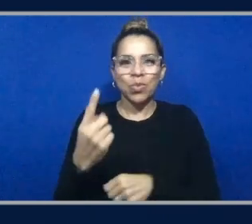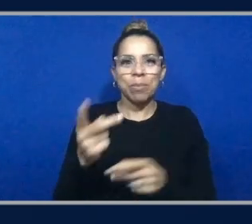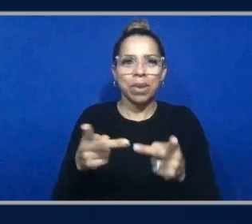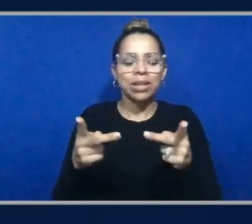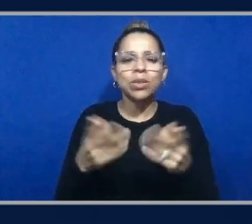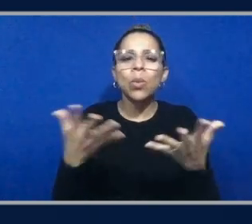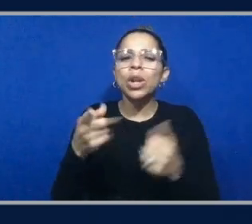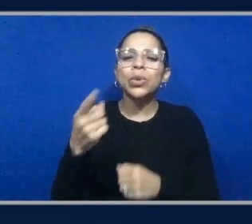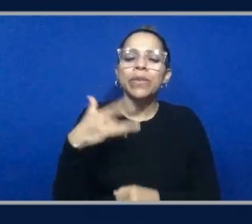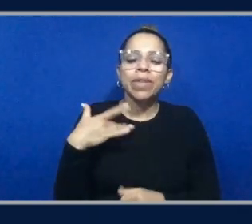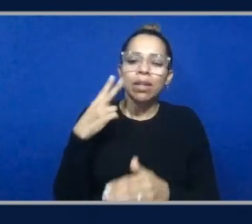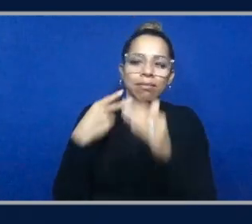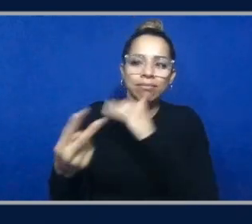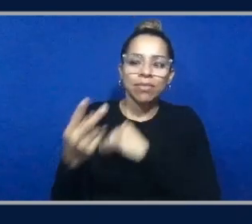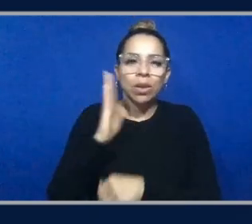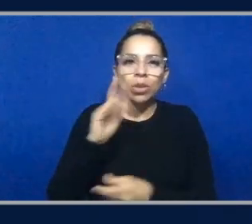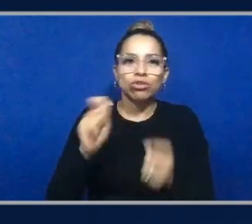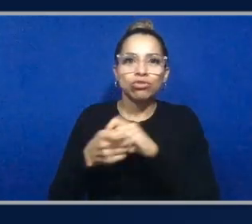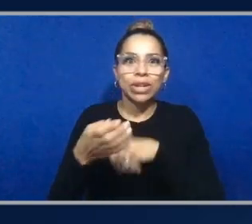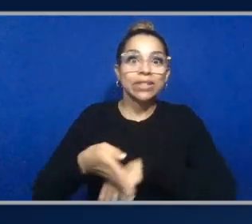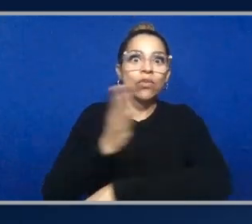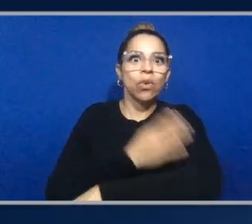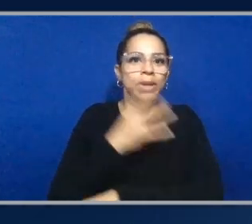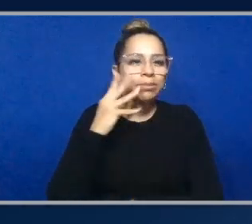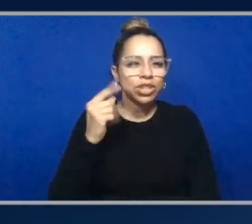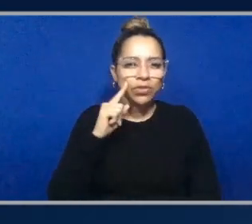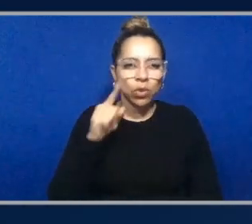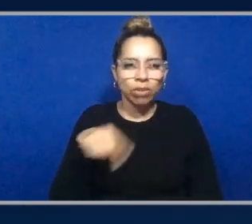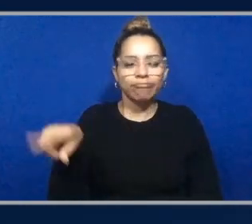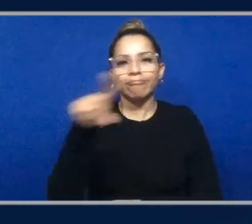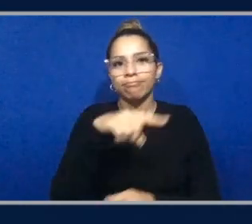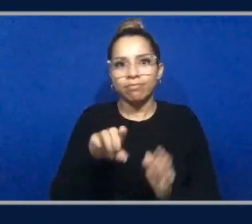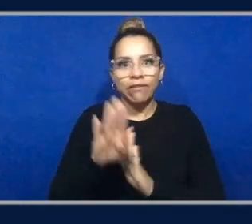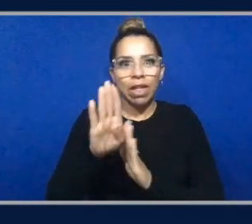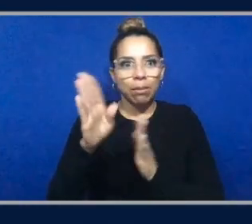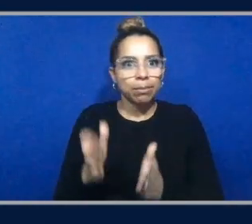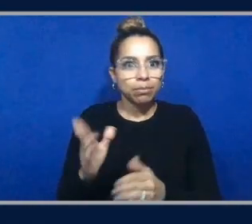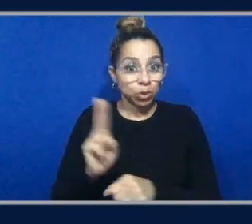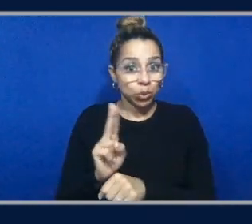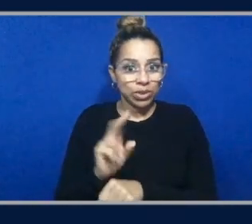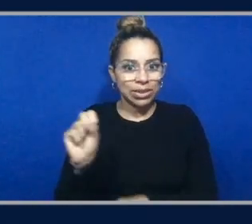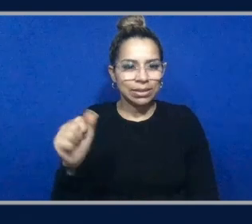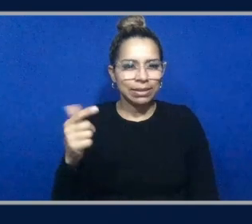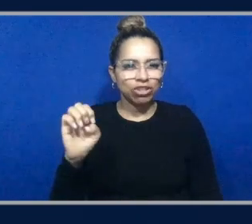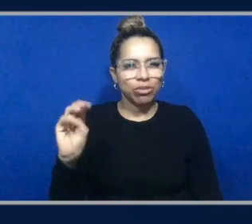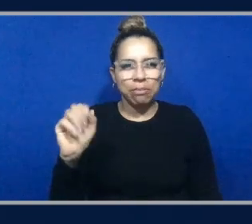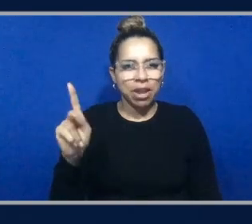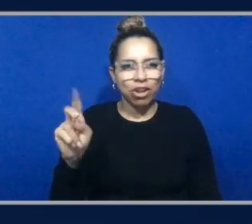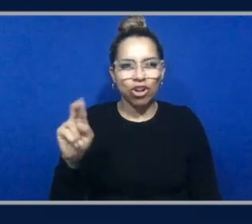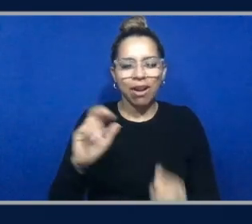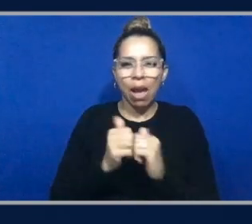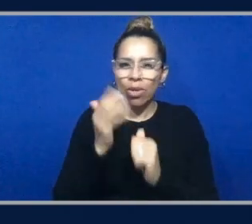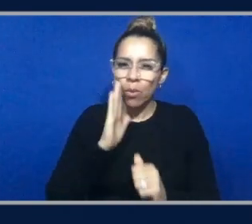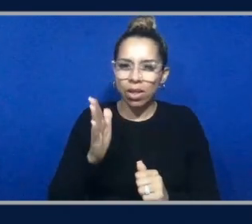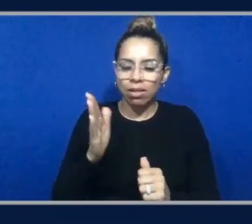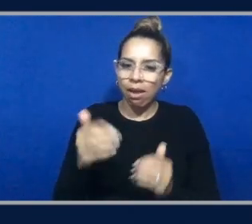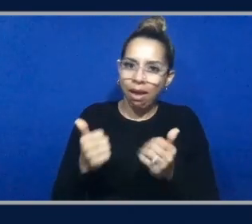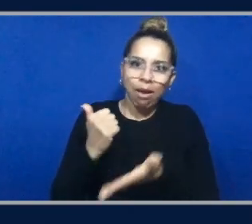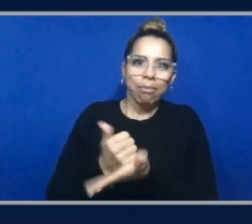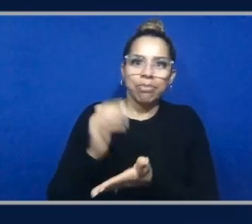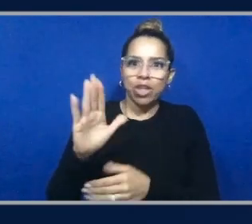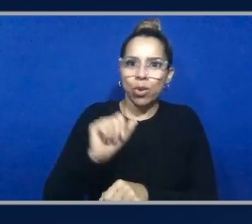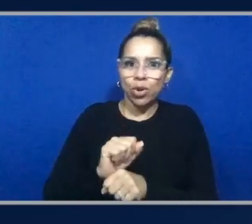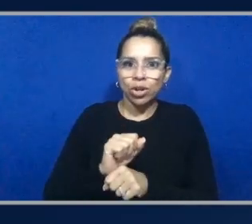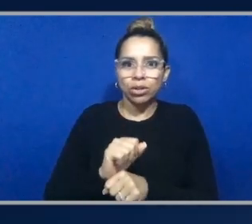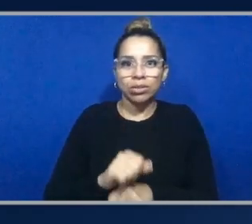that this is going to transform the experience for developers who are using SageMaker? How is this really going to change their work? So I think it's going to make them super efficient